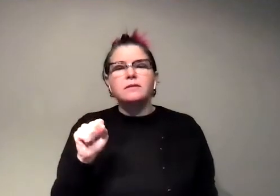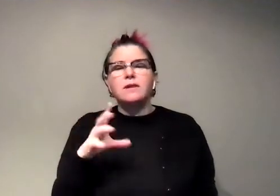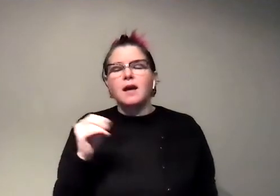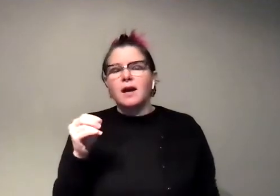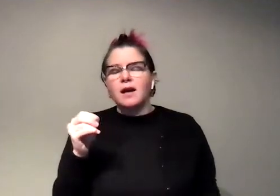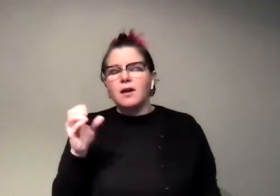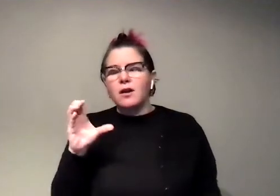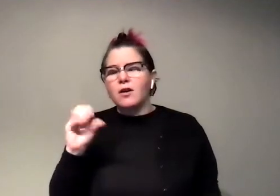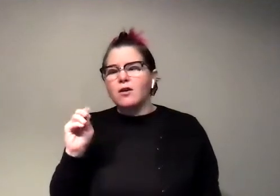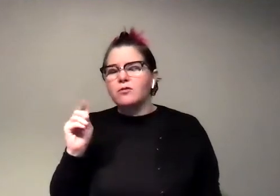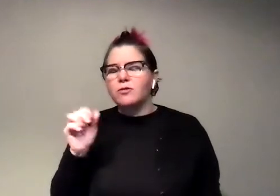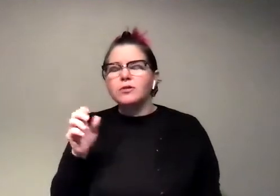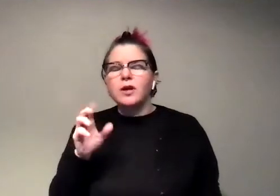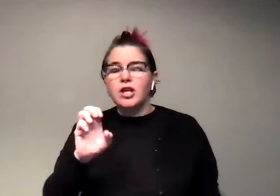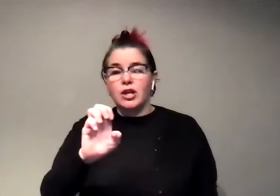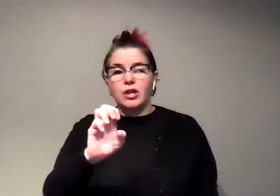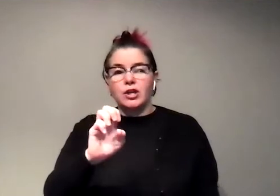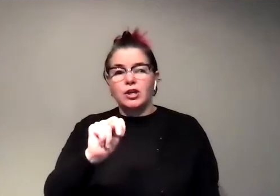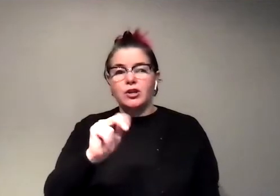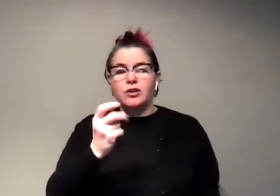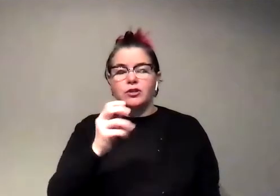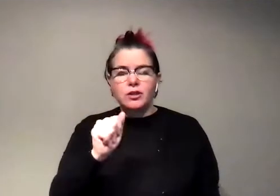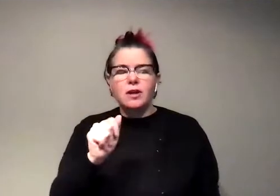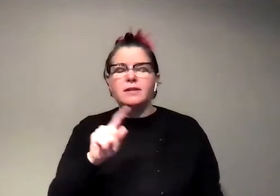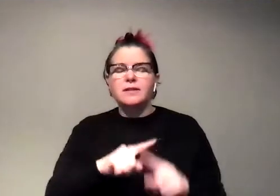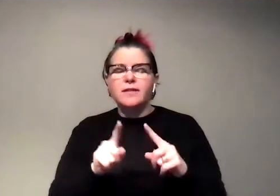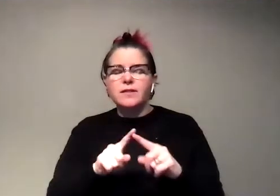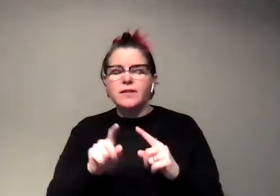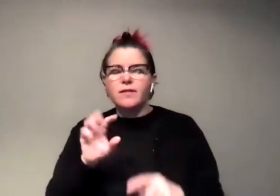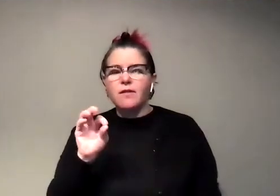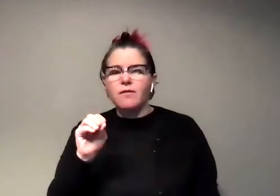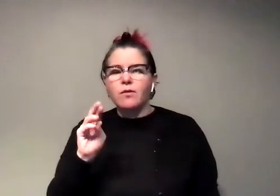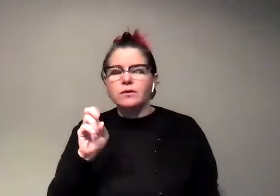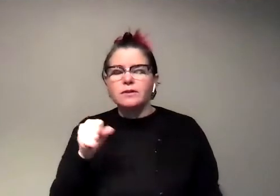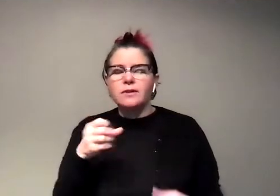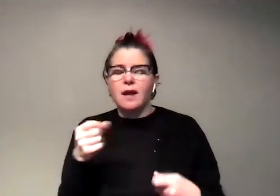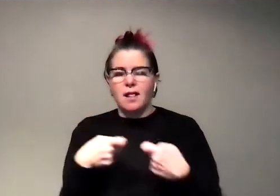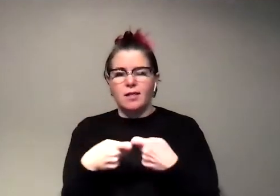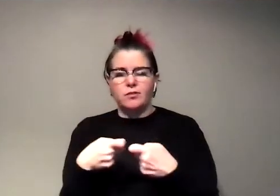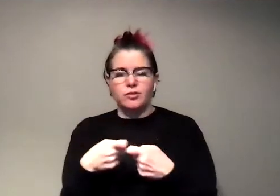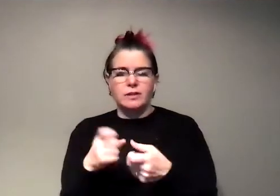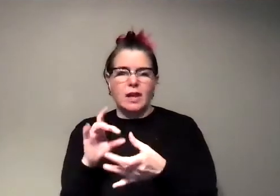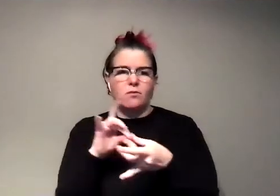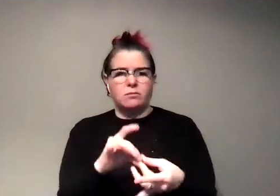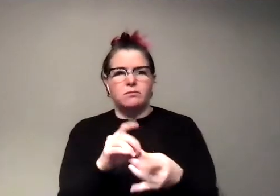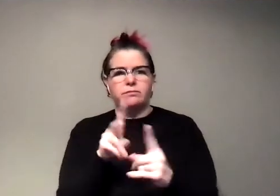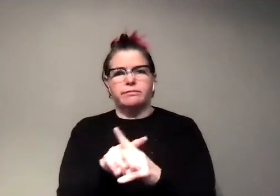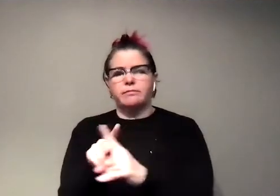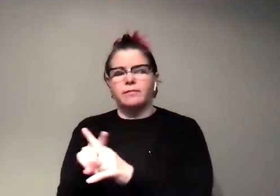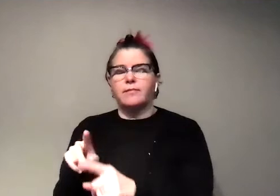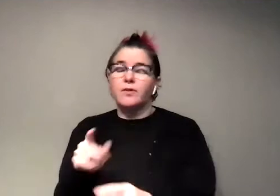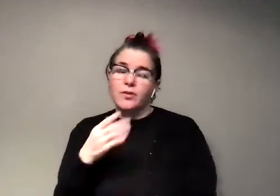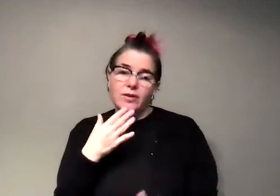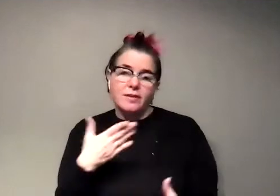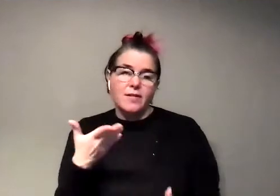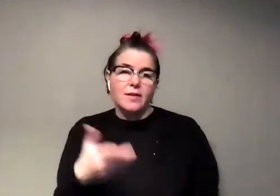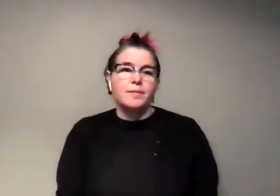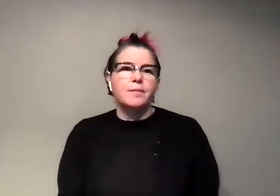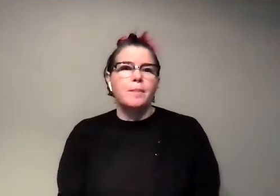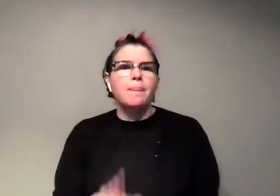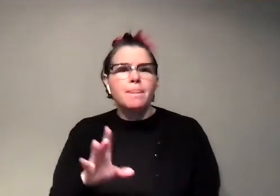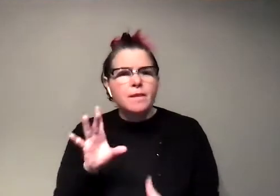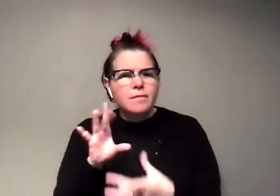like inertia and forces and electricity. So yeah, there's a lot of good stuff there. What is the link